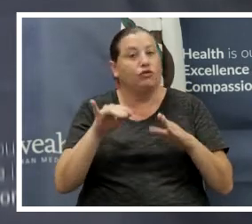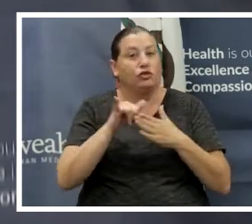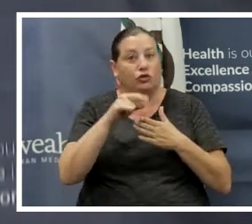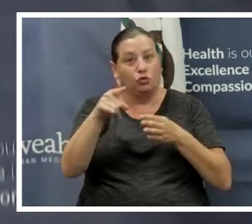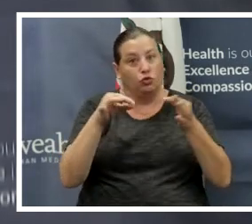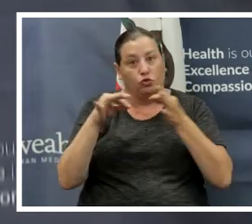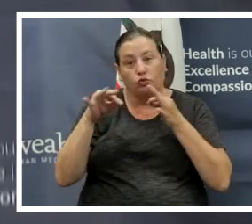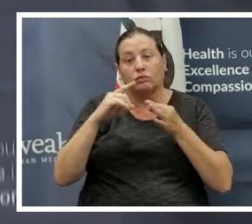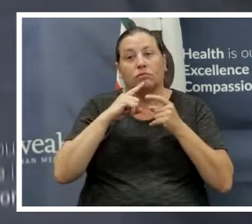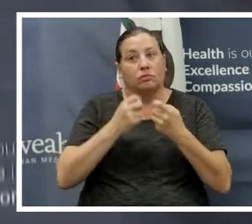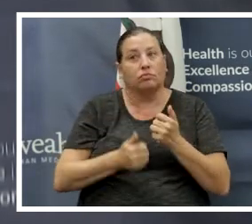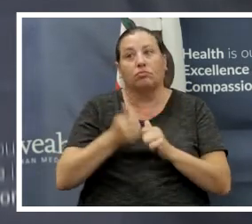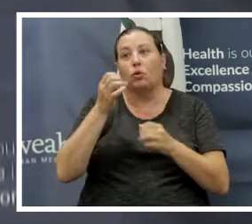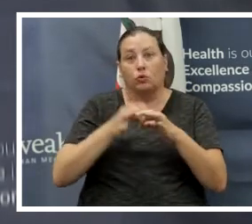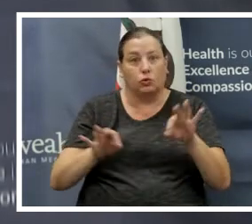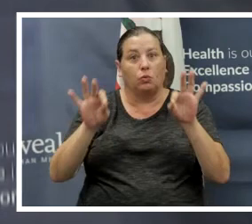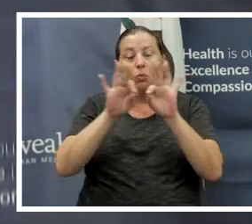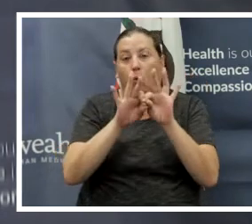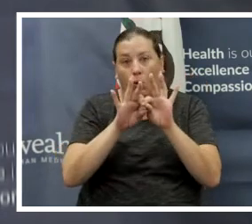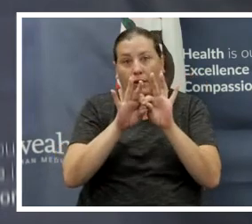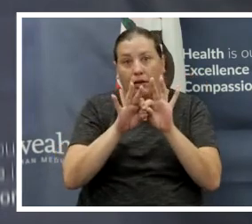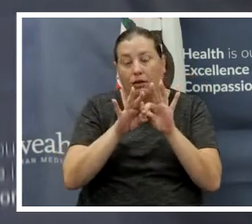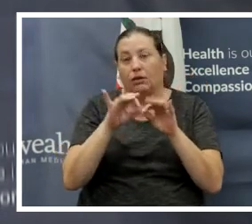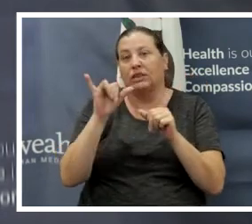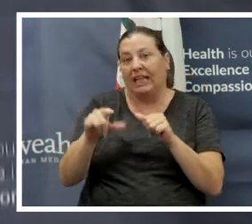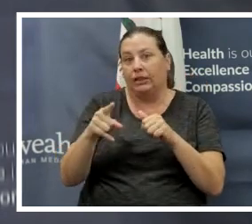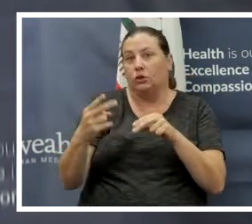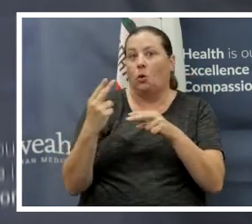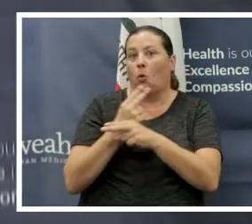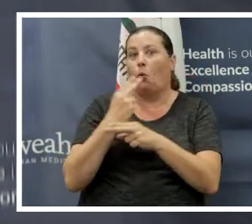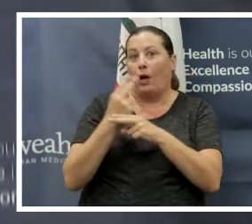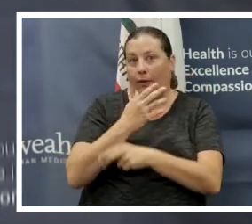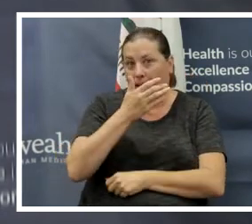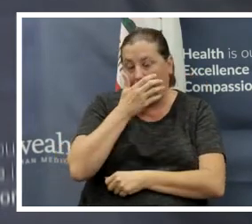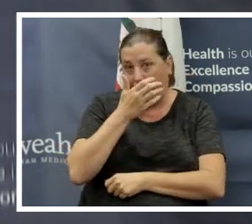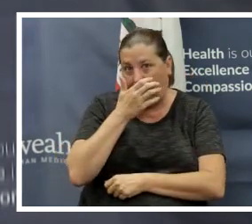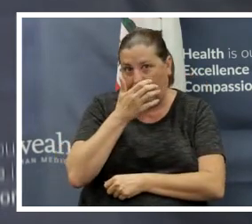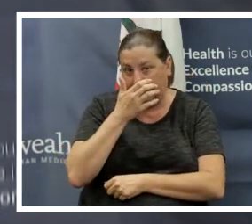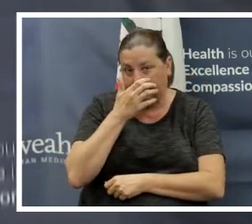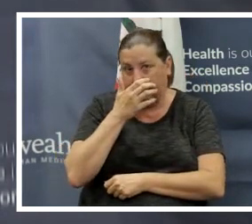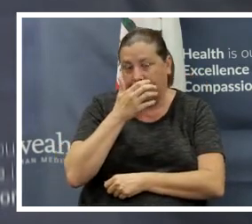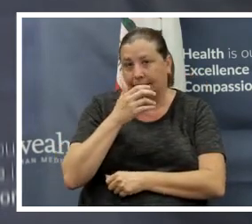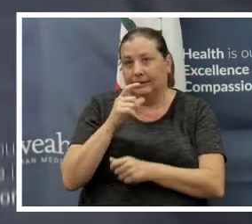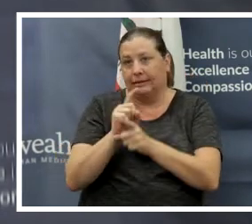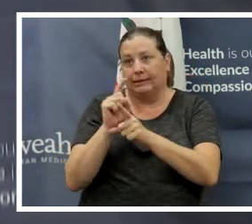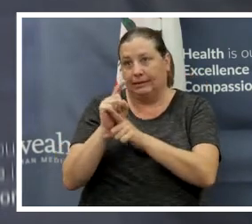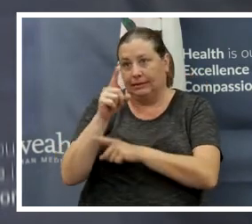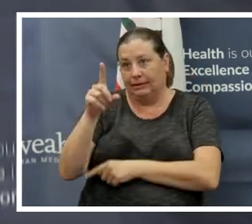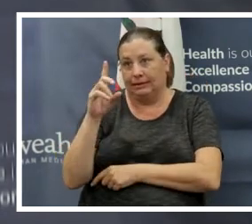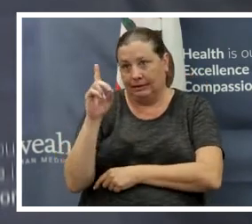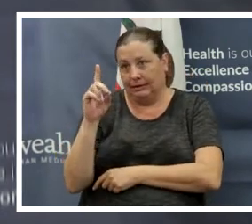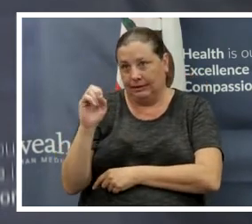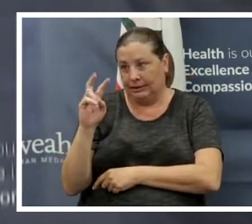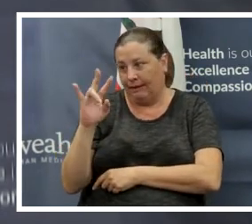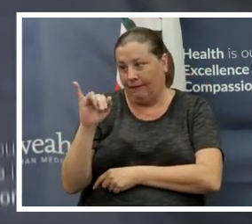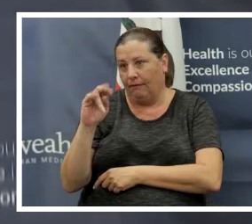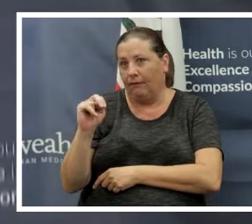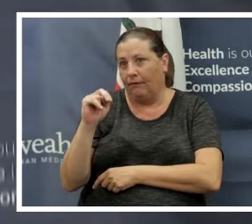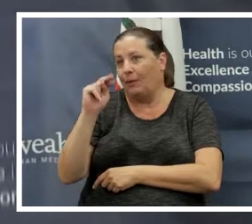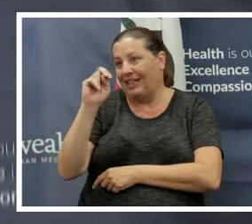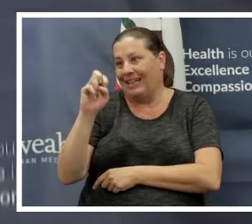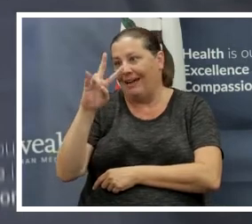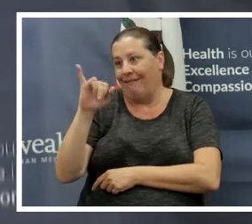effective, and that's the wearing a mask, as Nevin really underscored